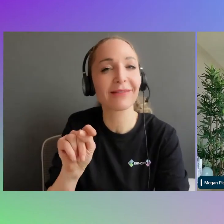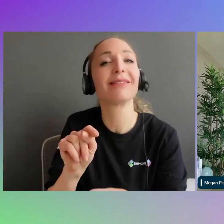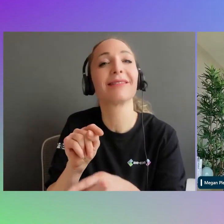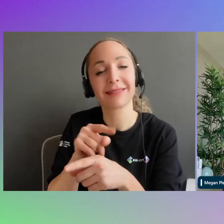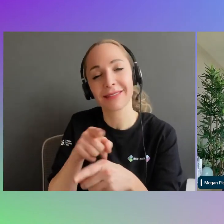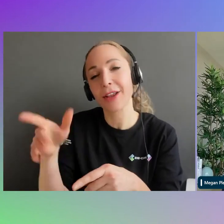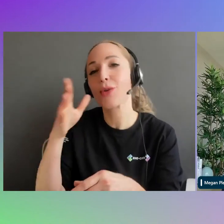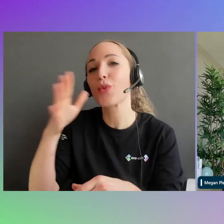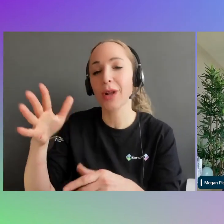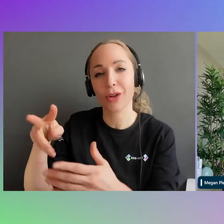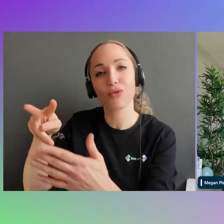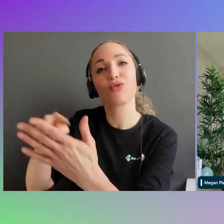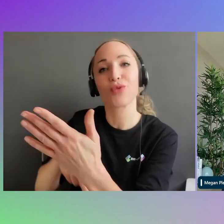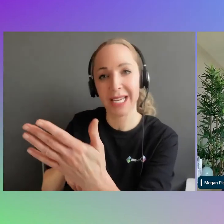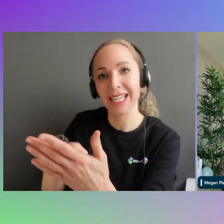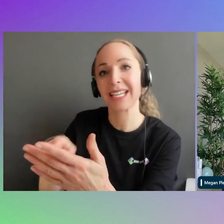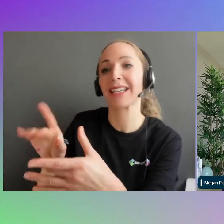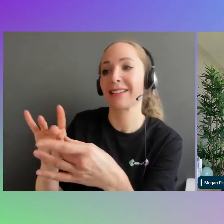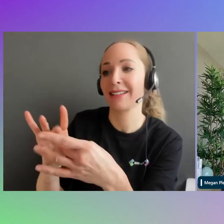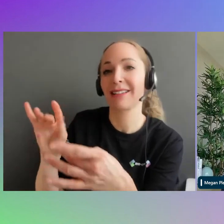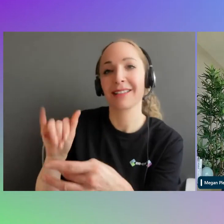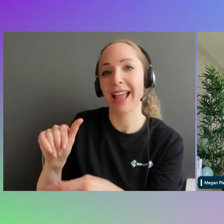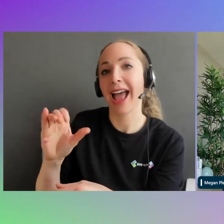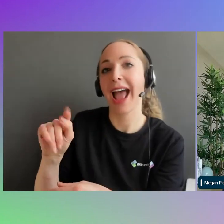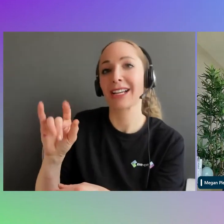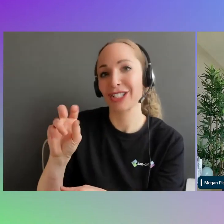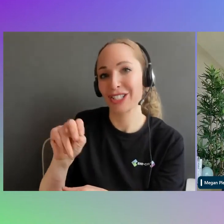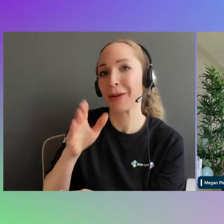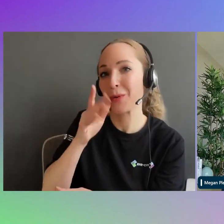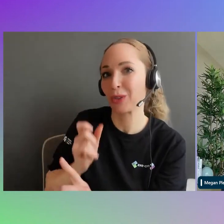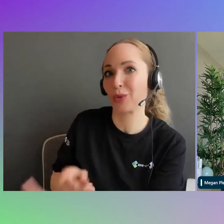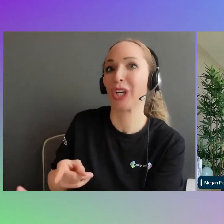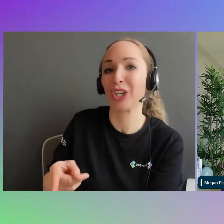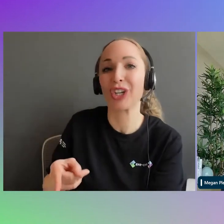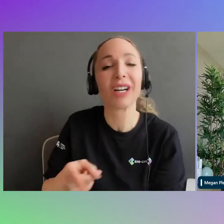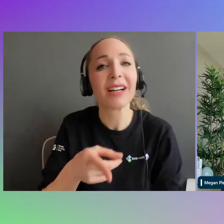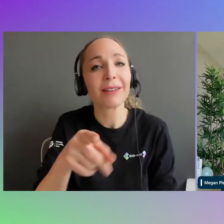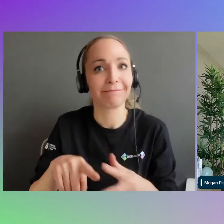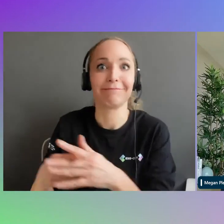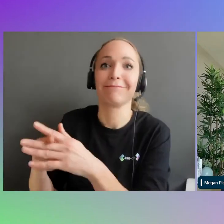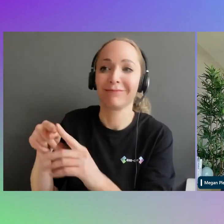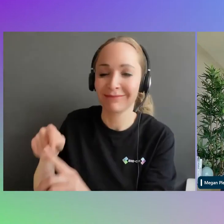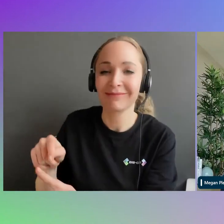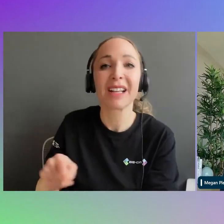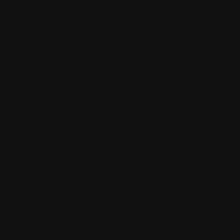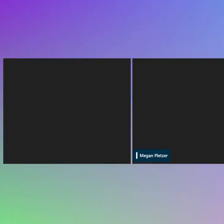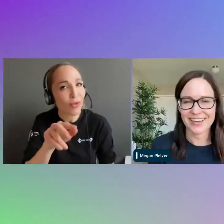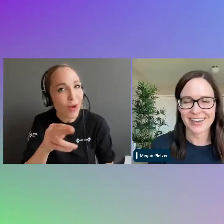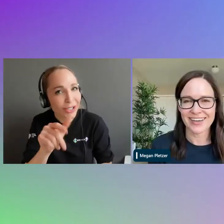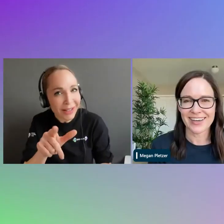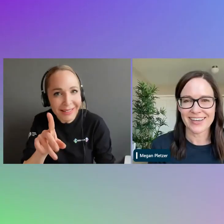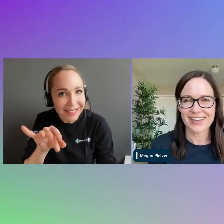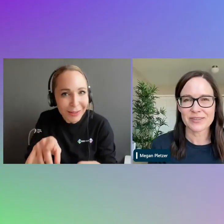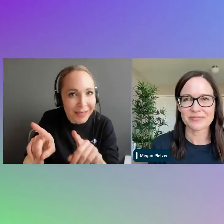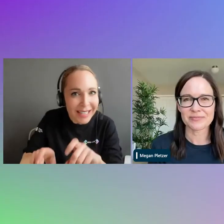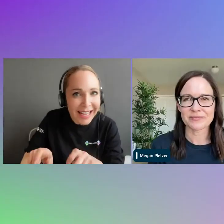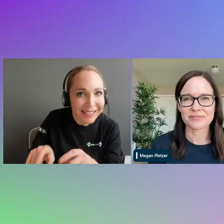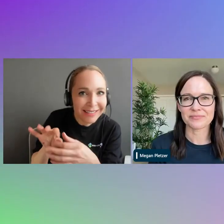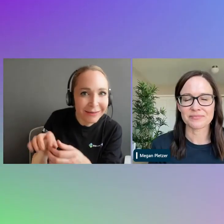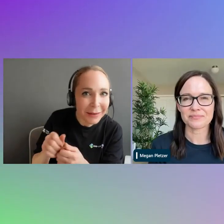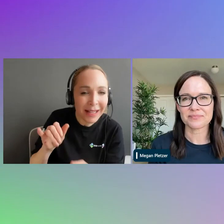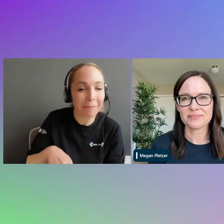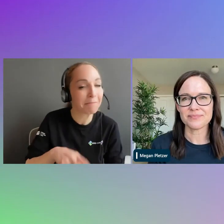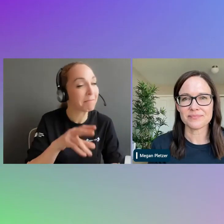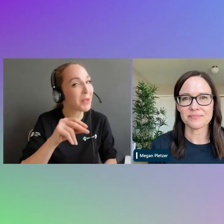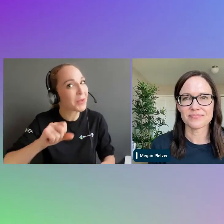you the action that's about to be triggered. I don't know, Rachel, actually, if you did any testing with it in that regard. Yeah, I haven't actually, but I'm